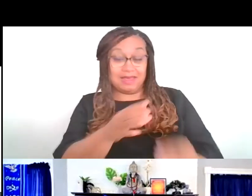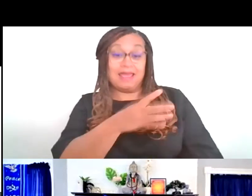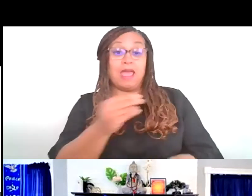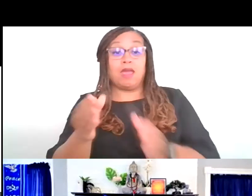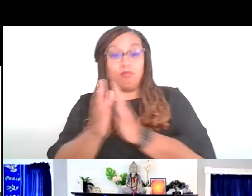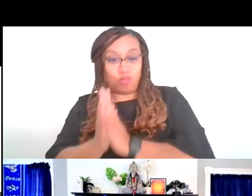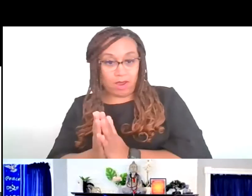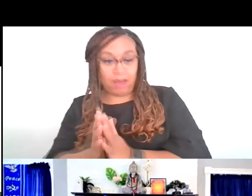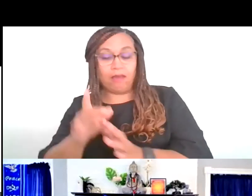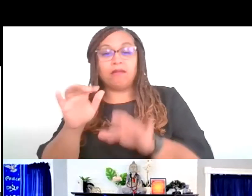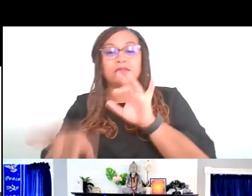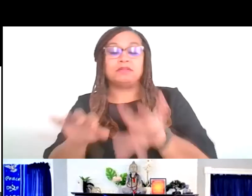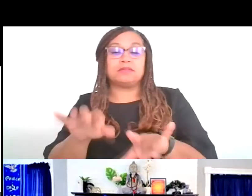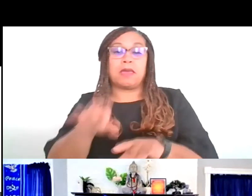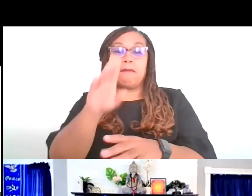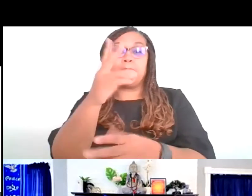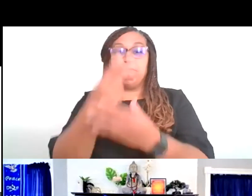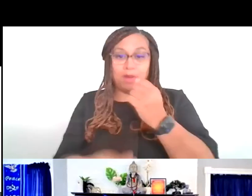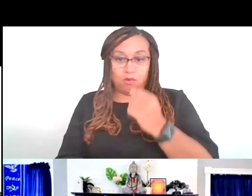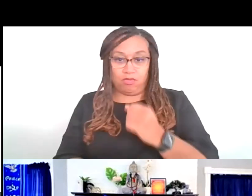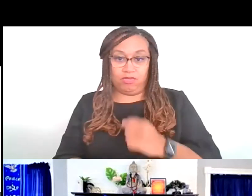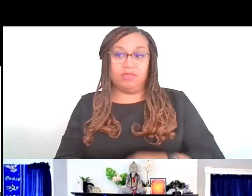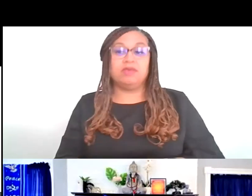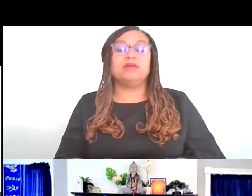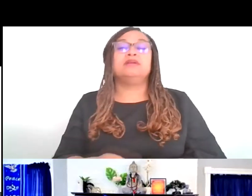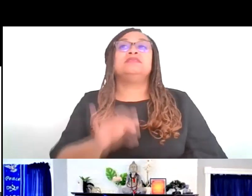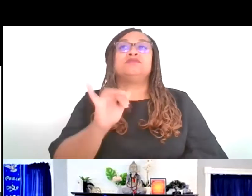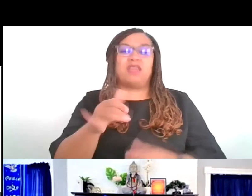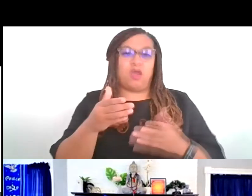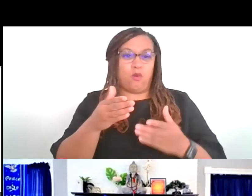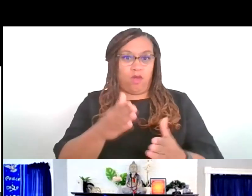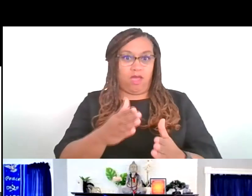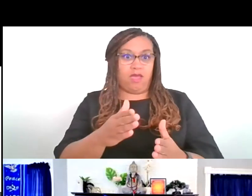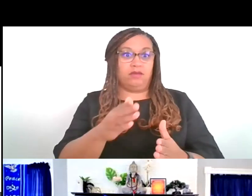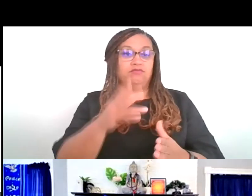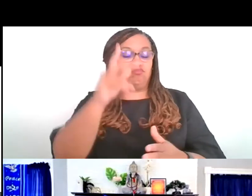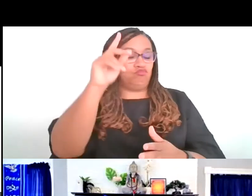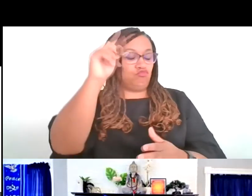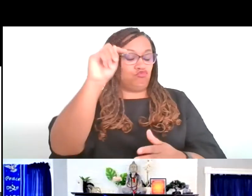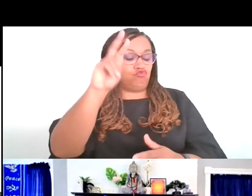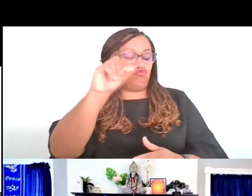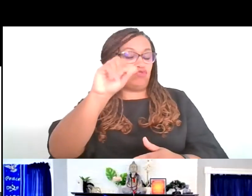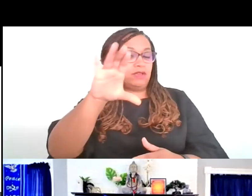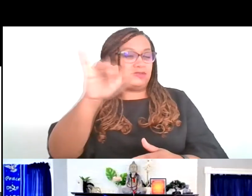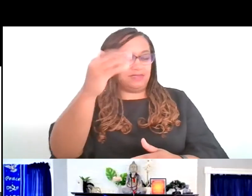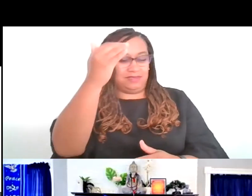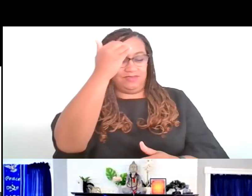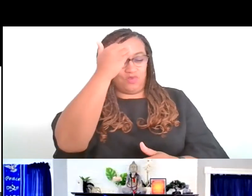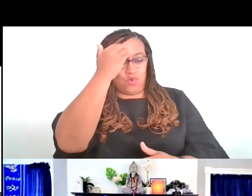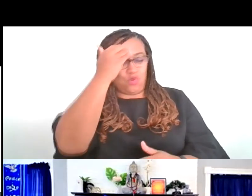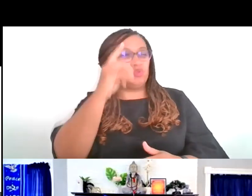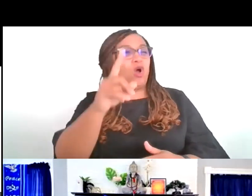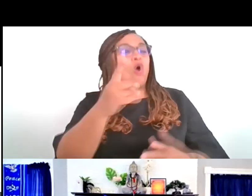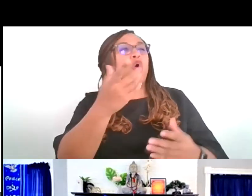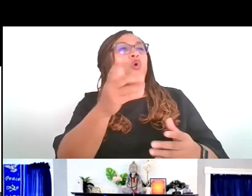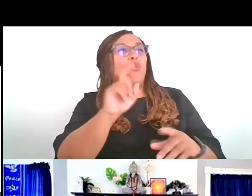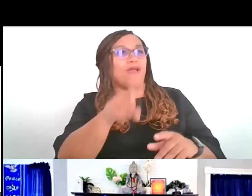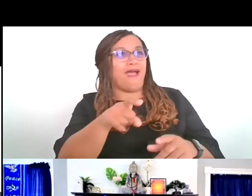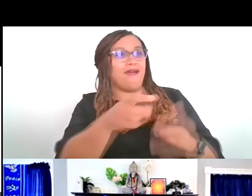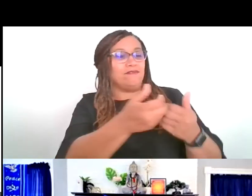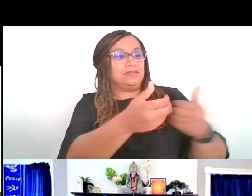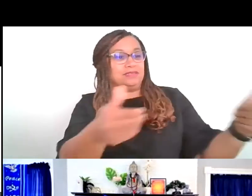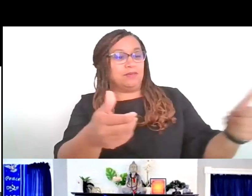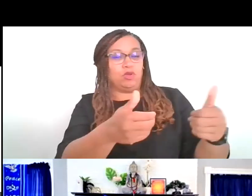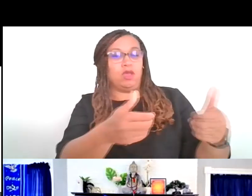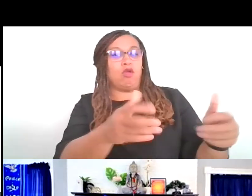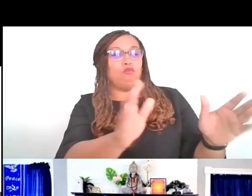oh, so when the board president says, is everyone back? Tracy can say that we still have one other person in prayer who wants to be in.